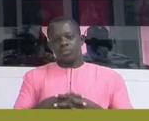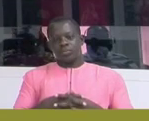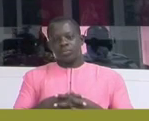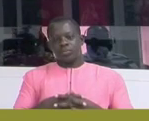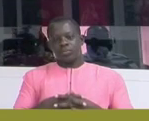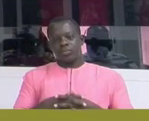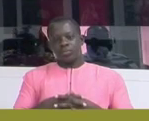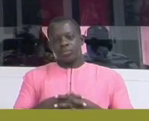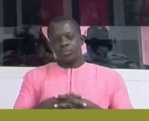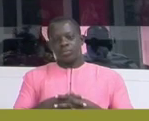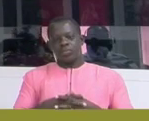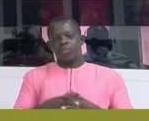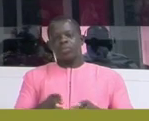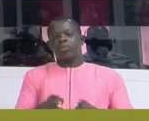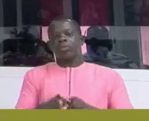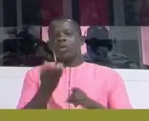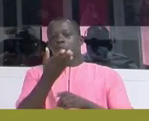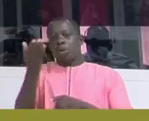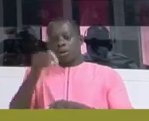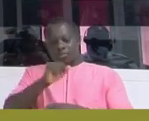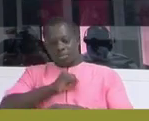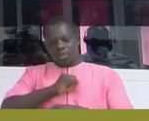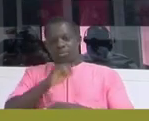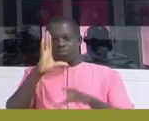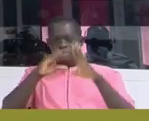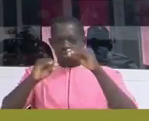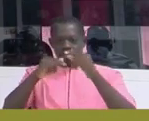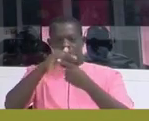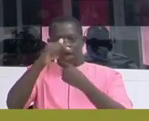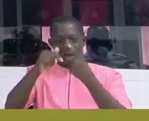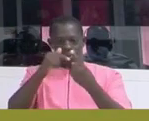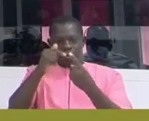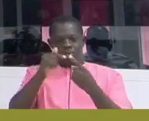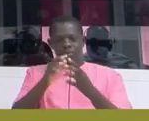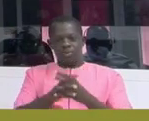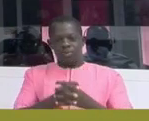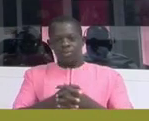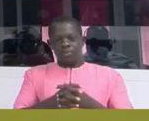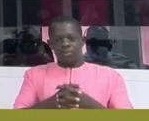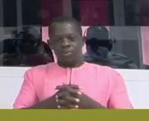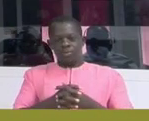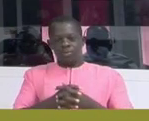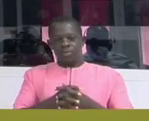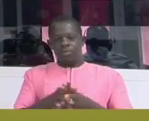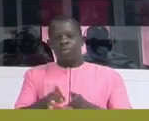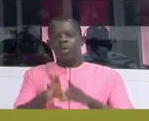thereafter okay where he's talking about